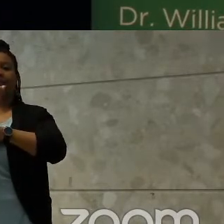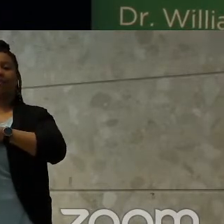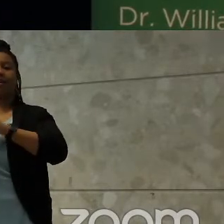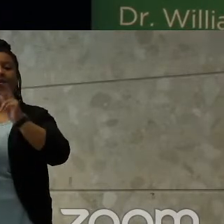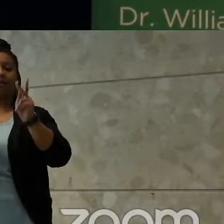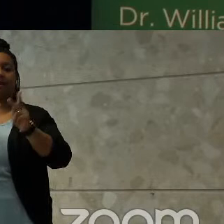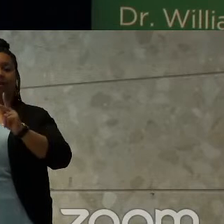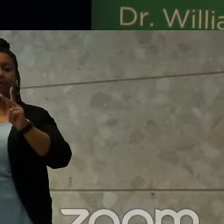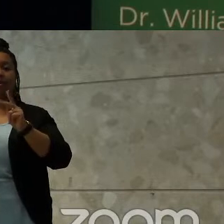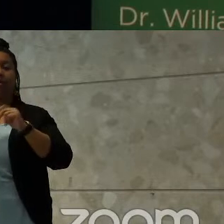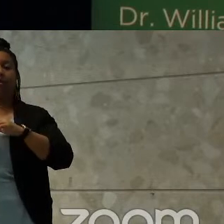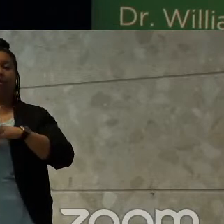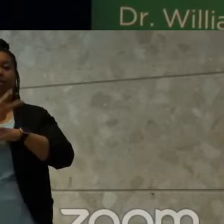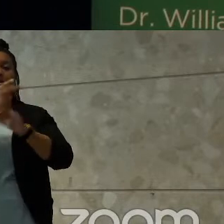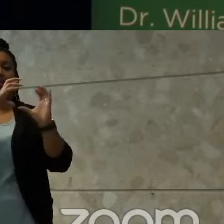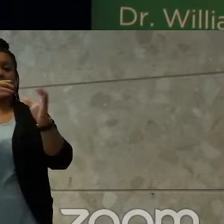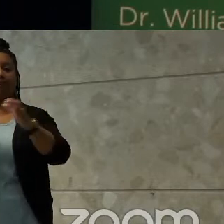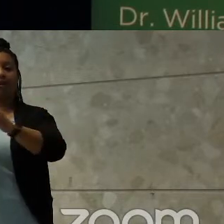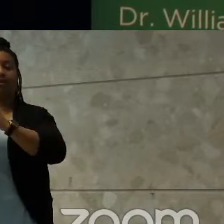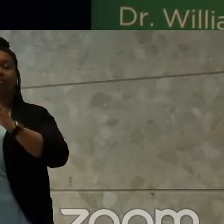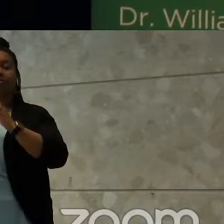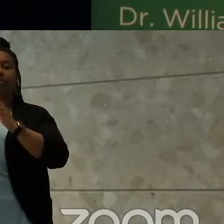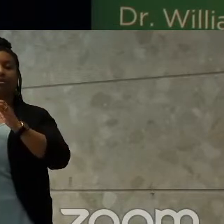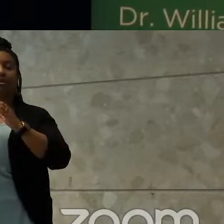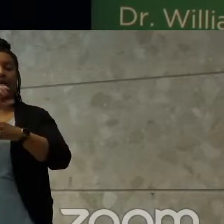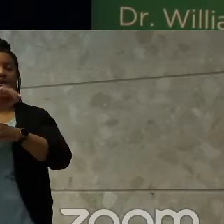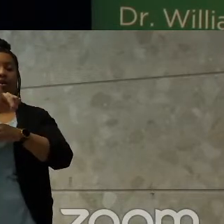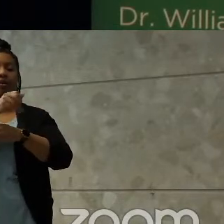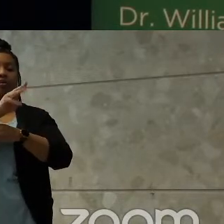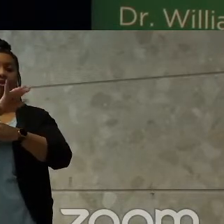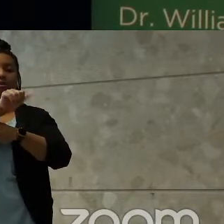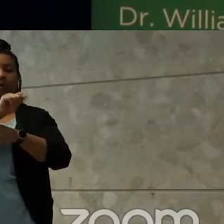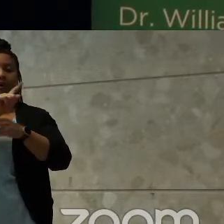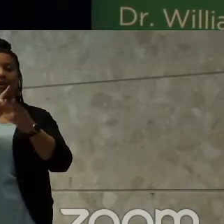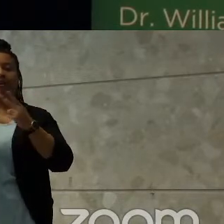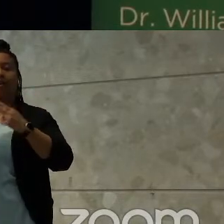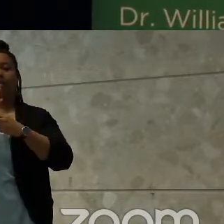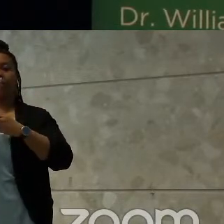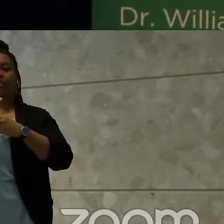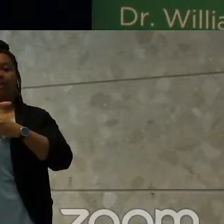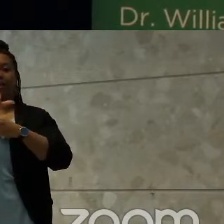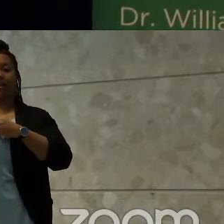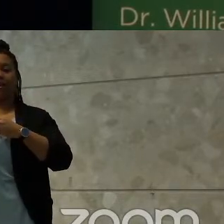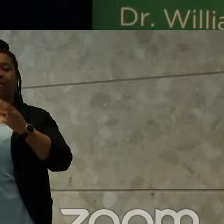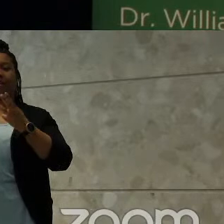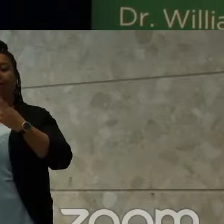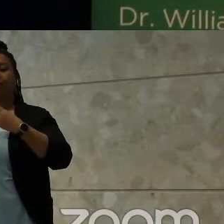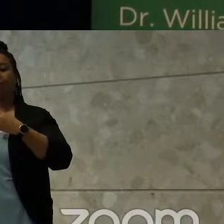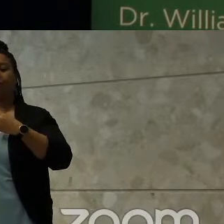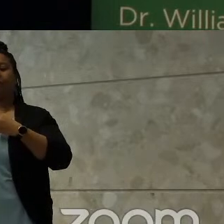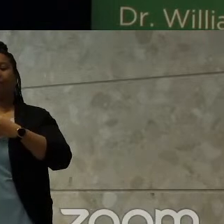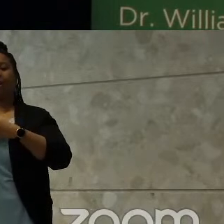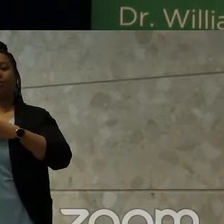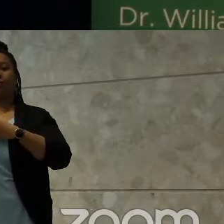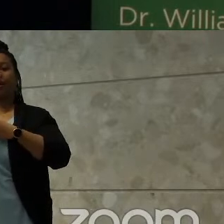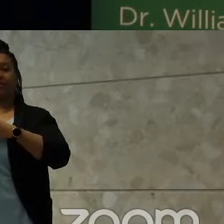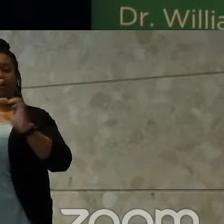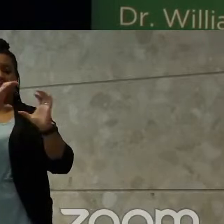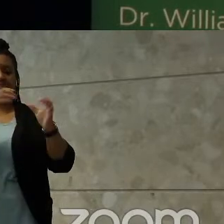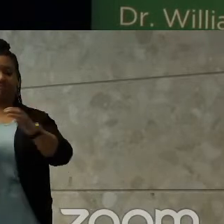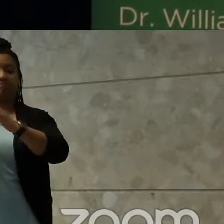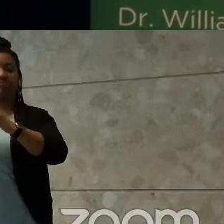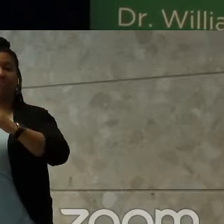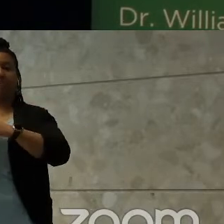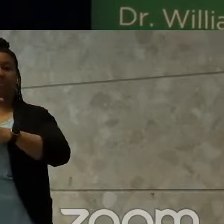Fires Confederacy of Ojibwe, Odawa, and Potawatomi. In particular,